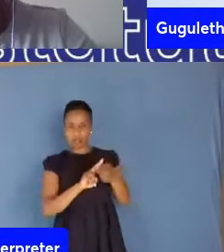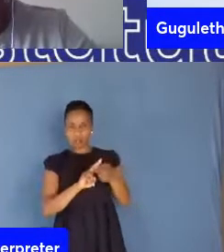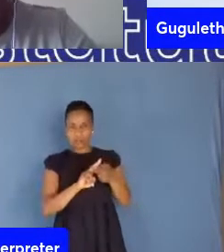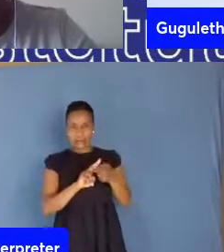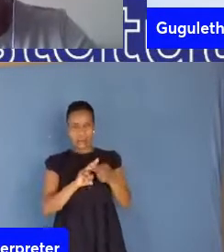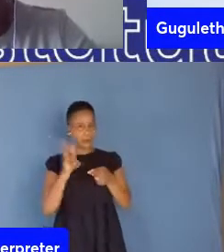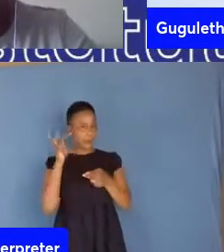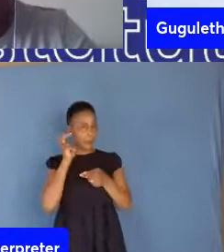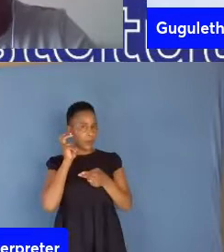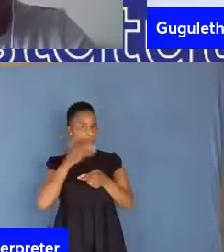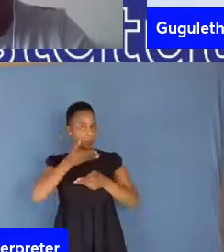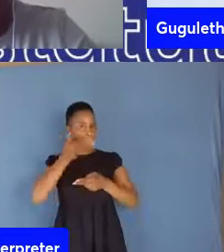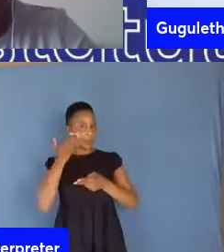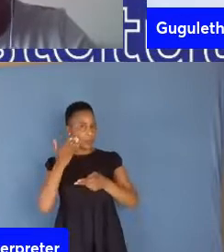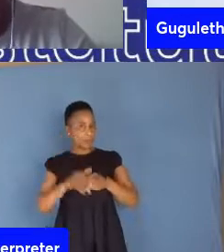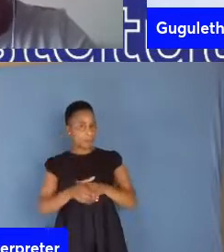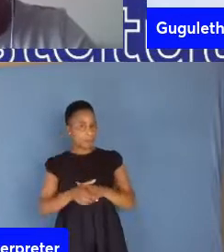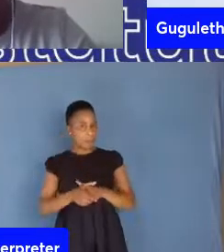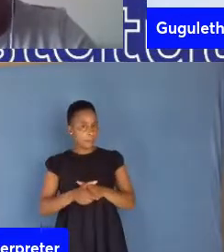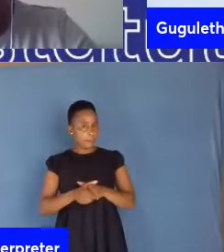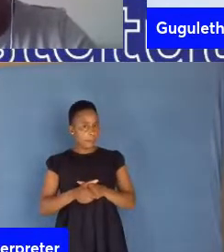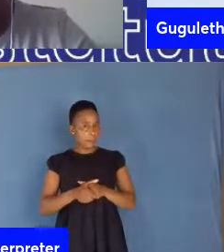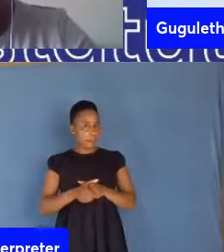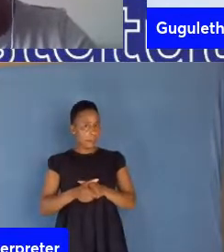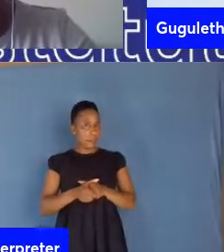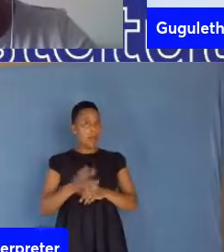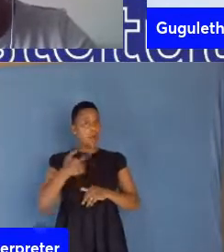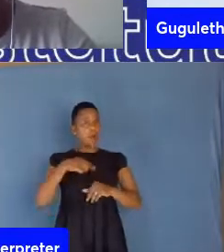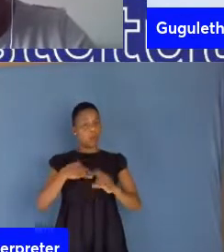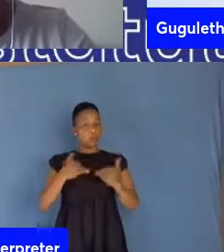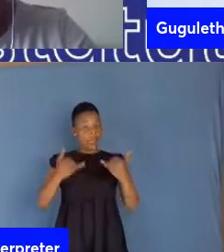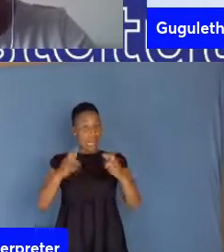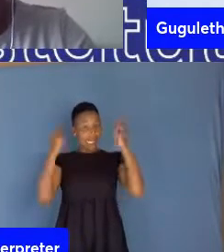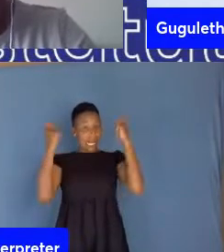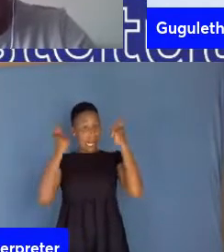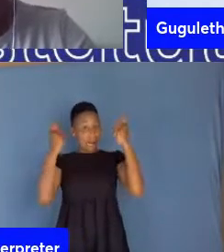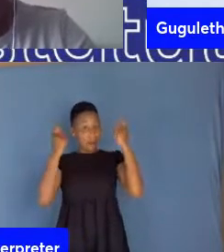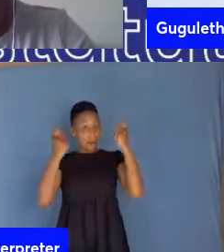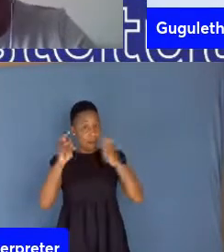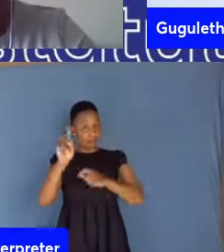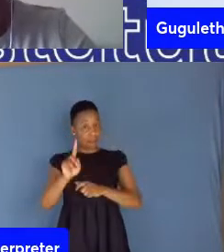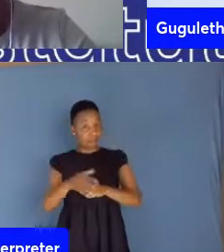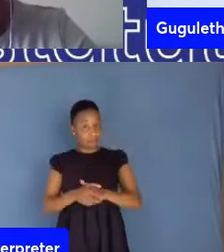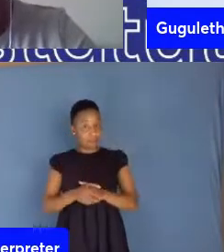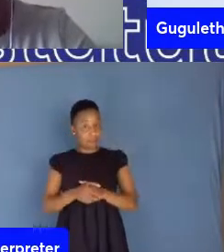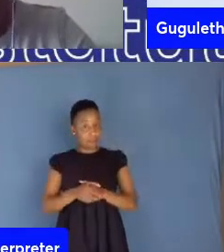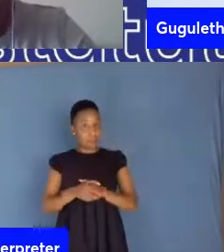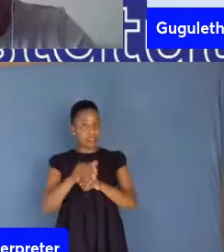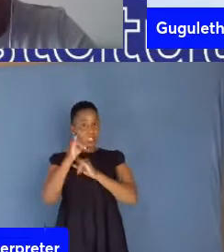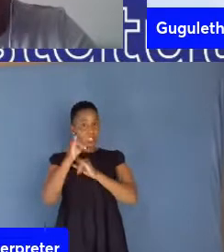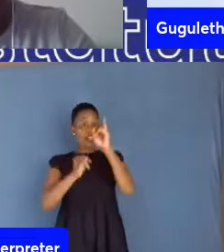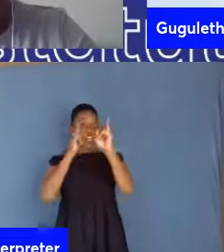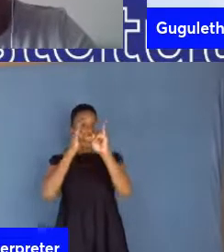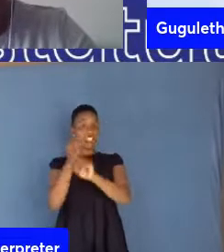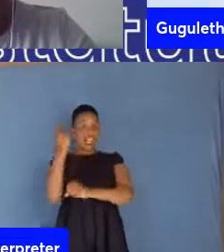today we are commemorating the International Day of the Girl, which is the 11th of